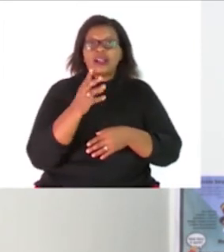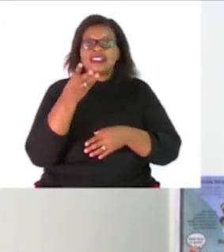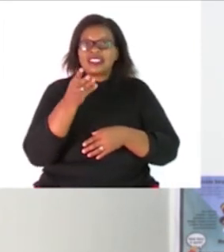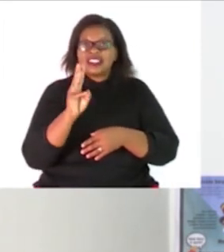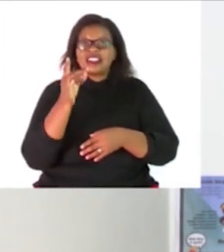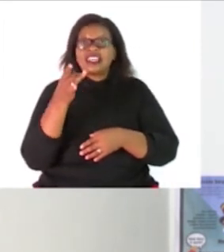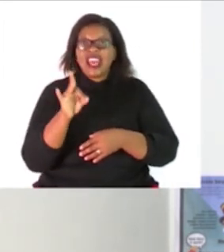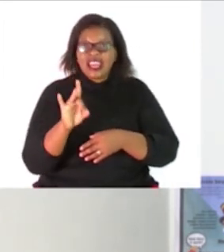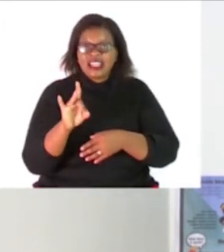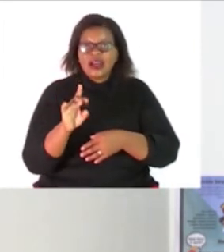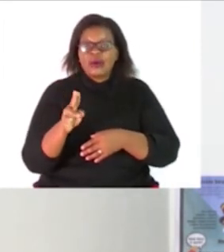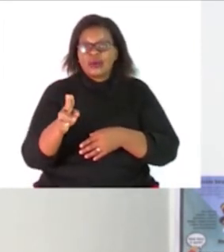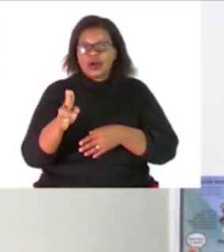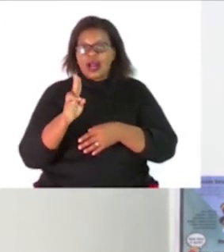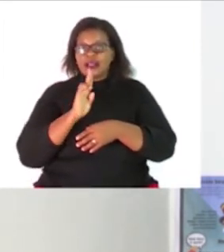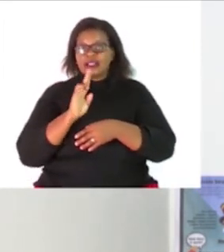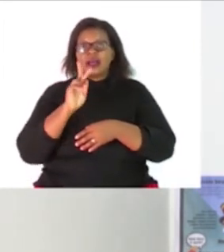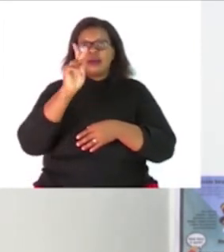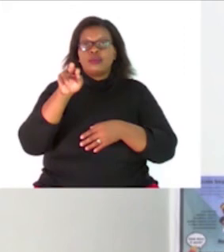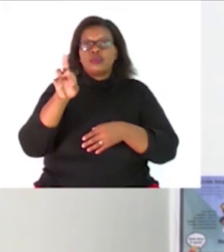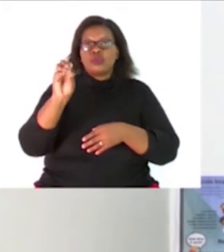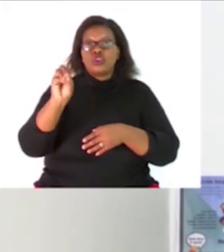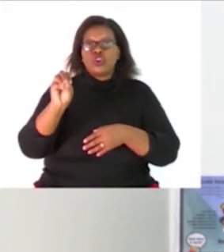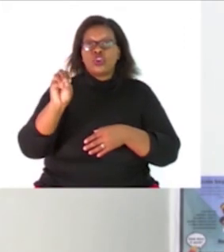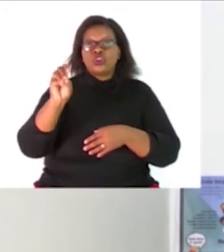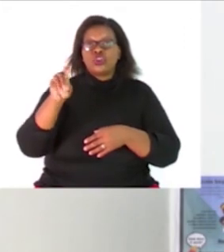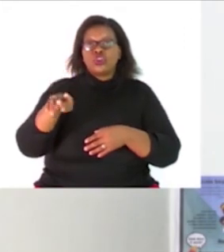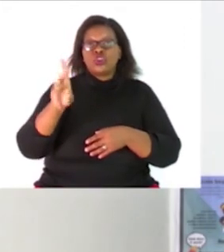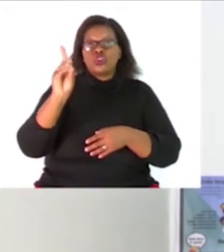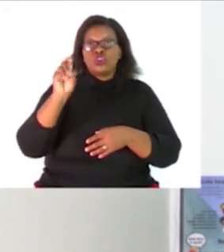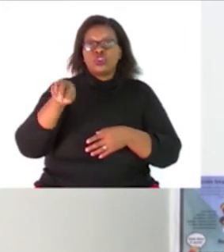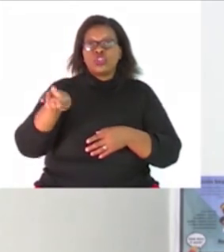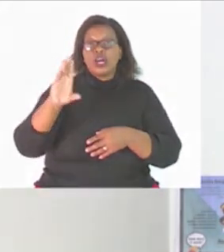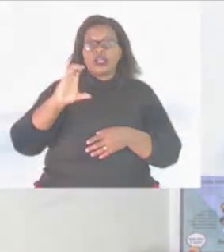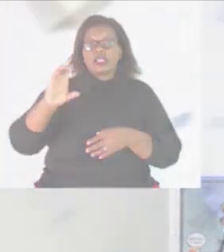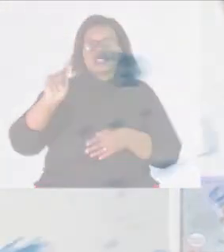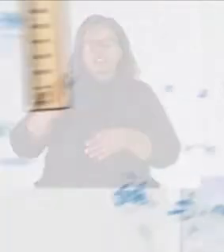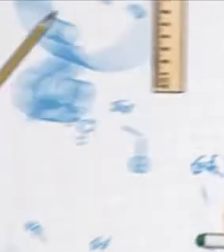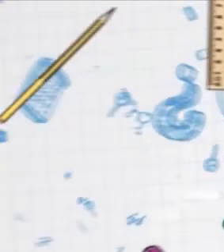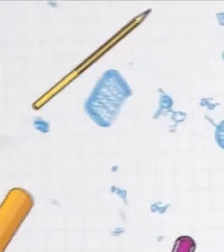3,168, this is our product. Thank you.